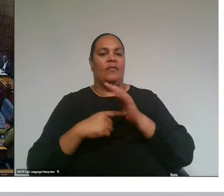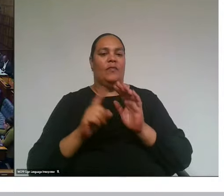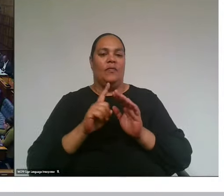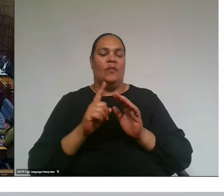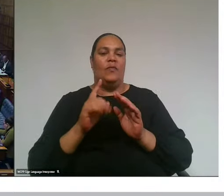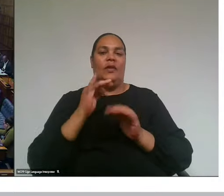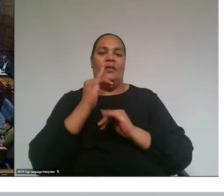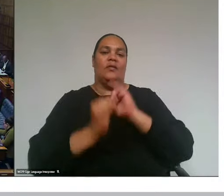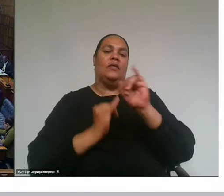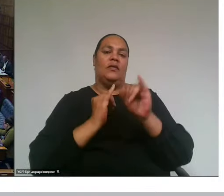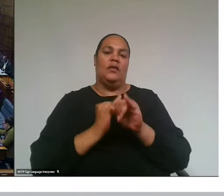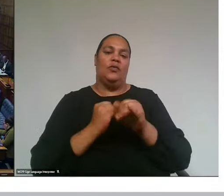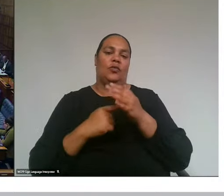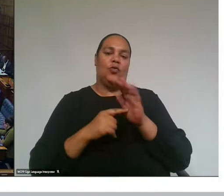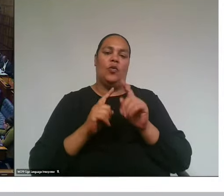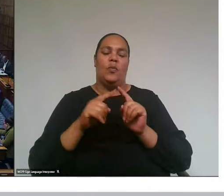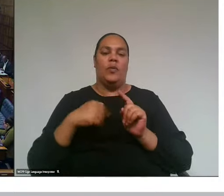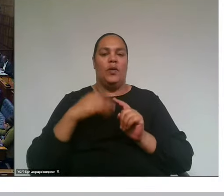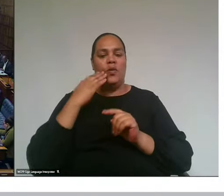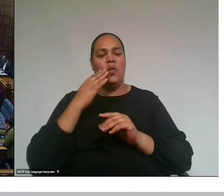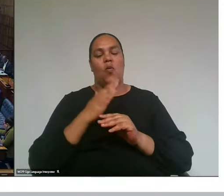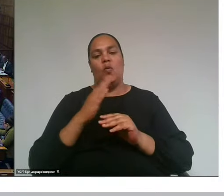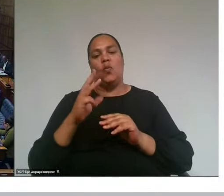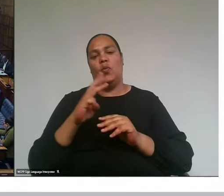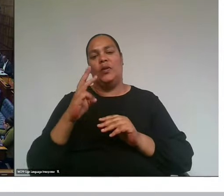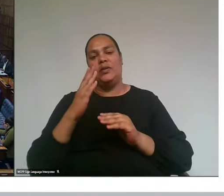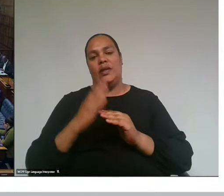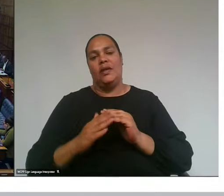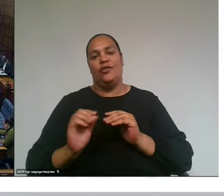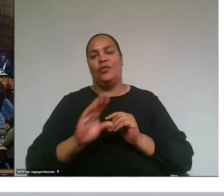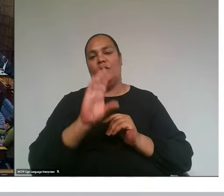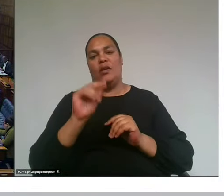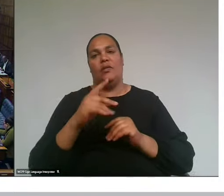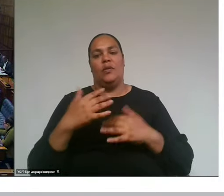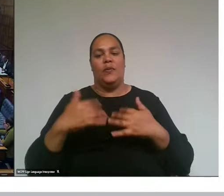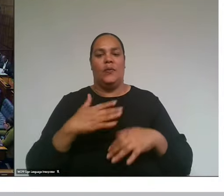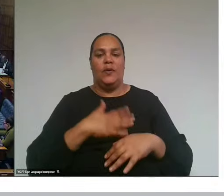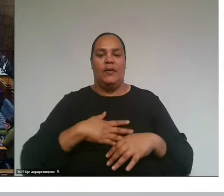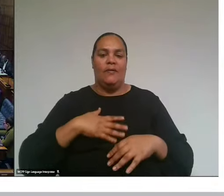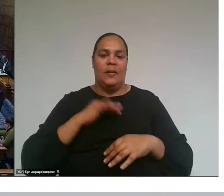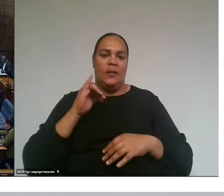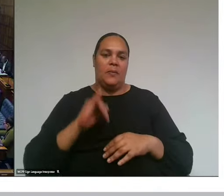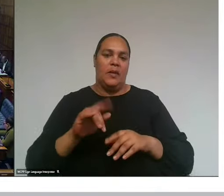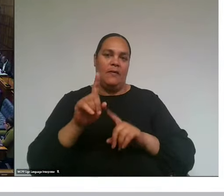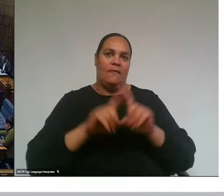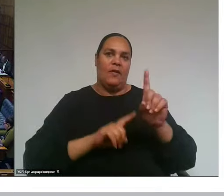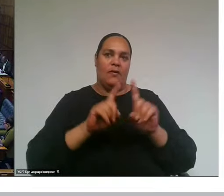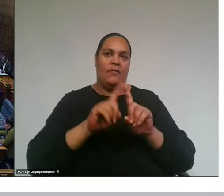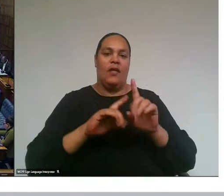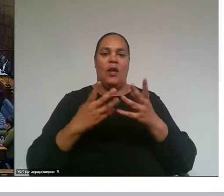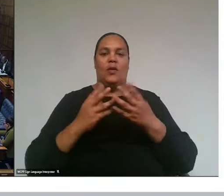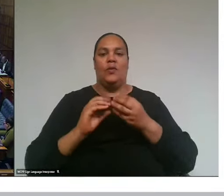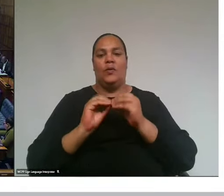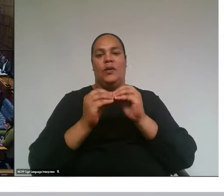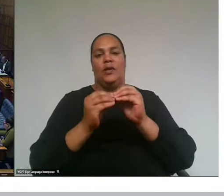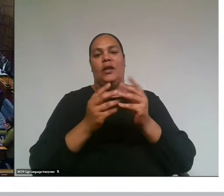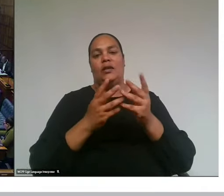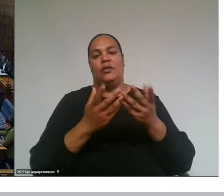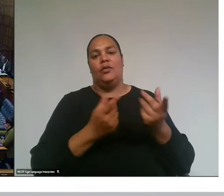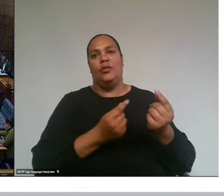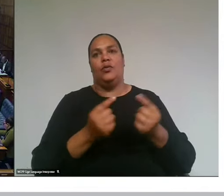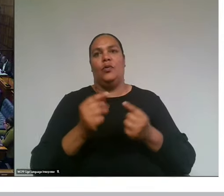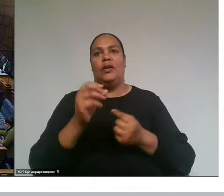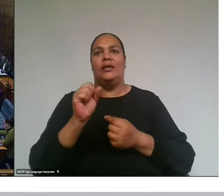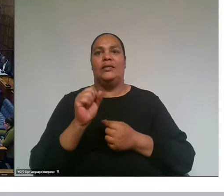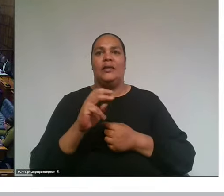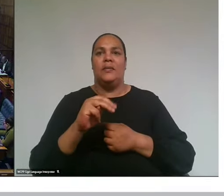an international index and I know West um South Africa has been fairing very badly in terms of creating um smmes